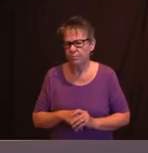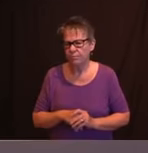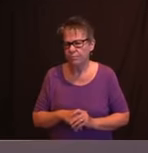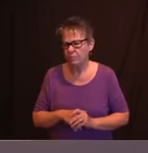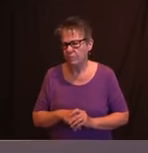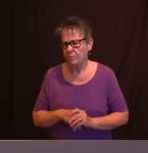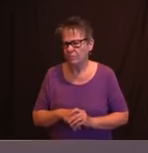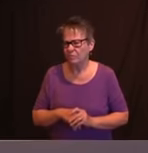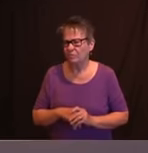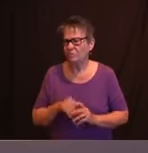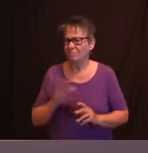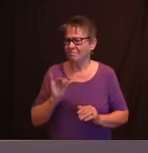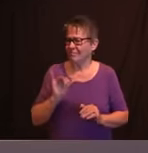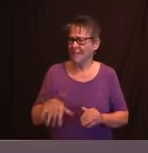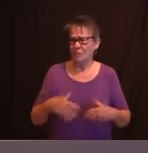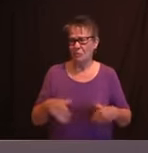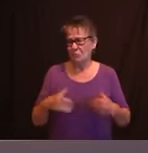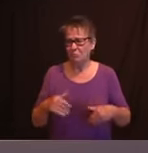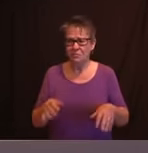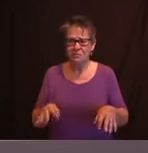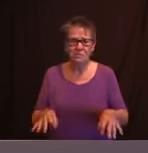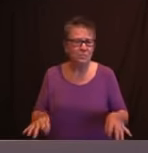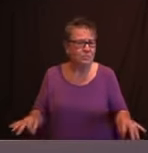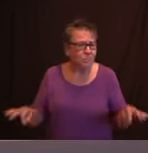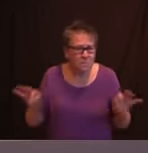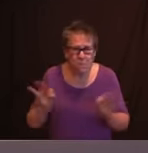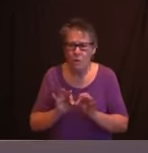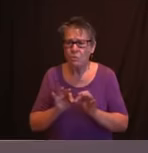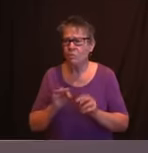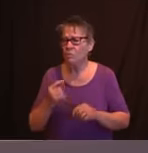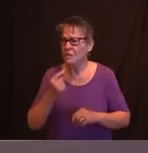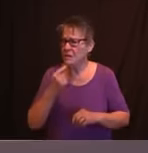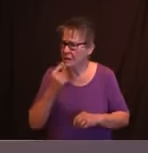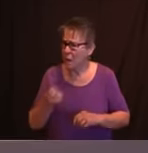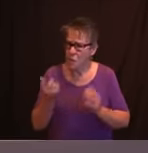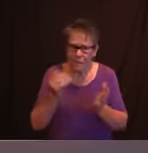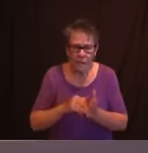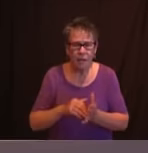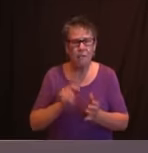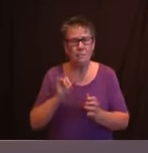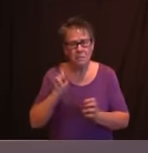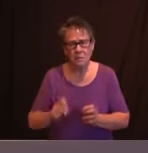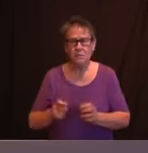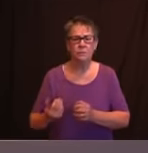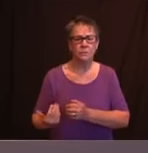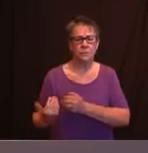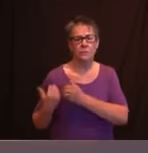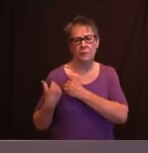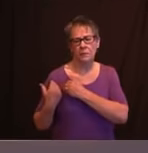sure that folks are being responsible in that respect. Be careful of the weather,